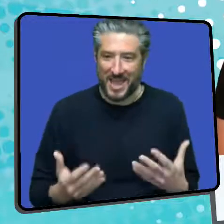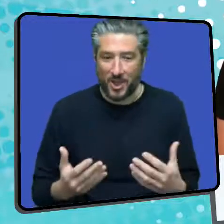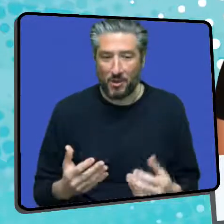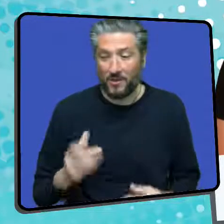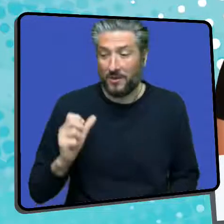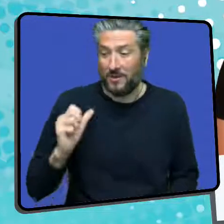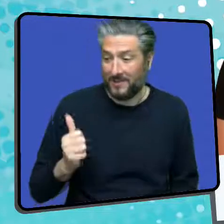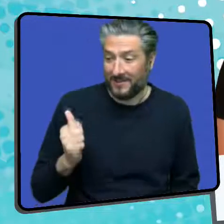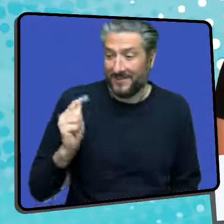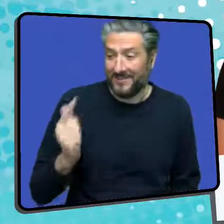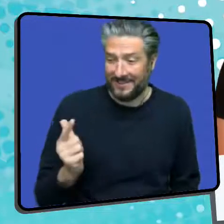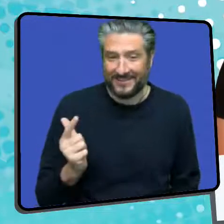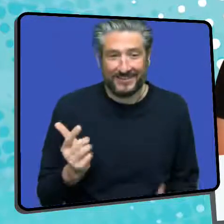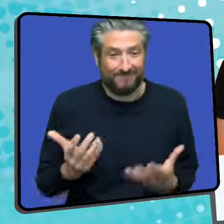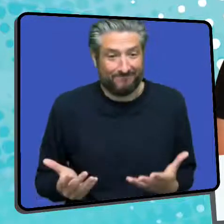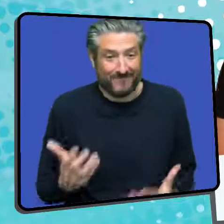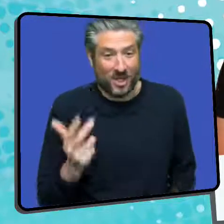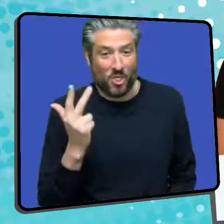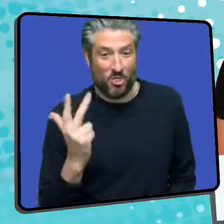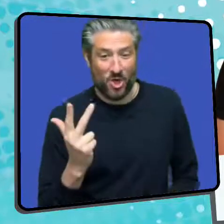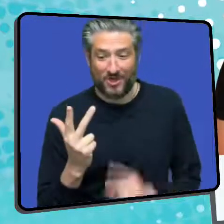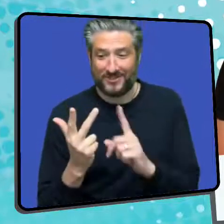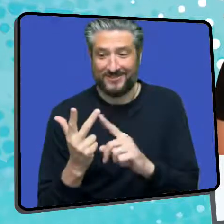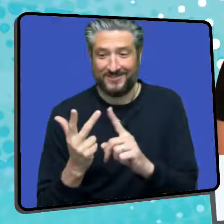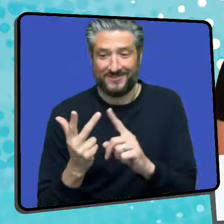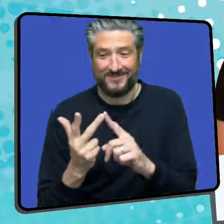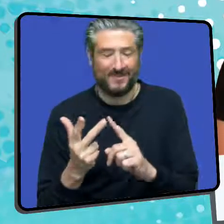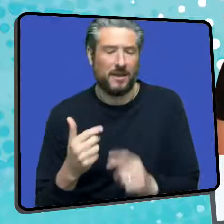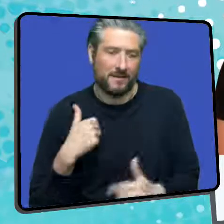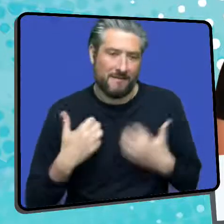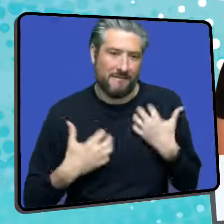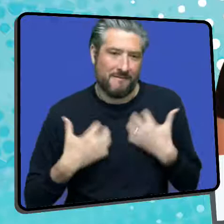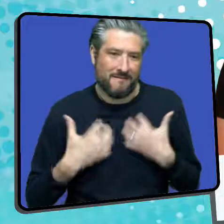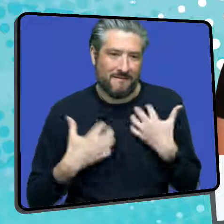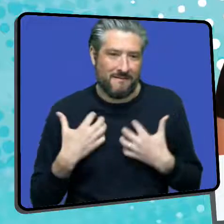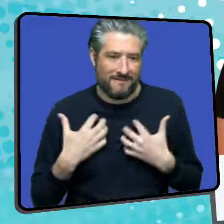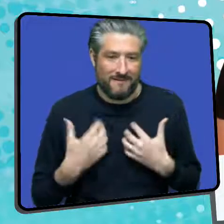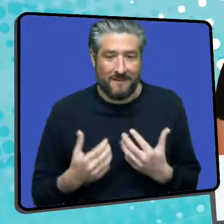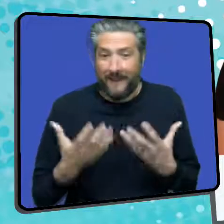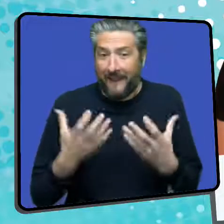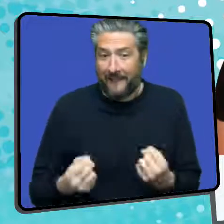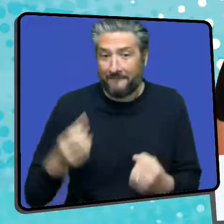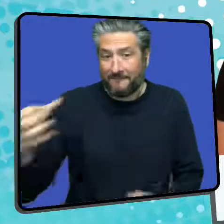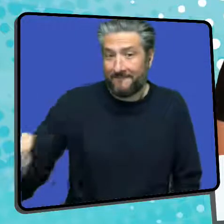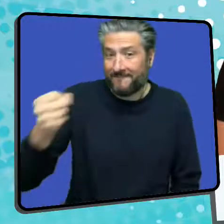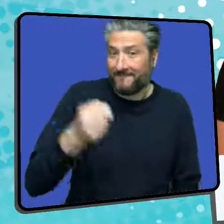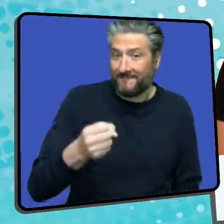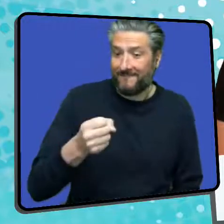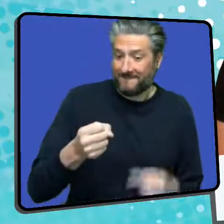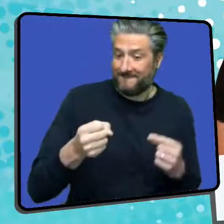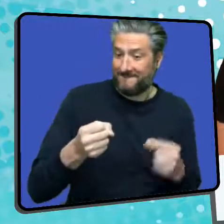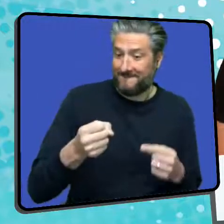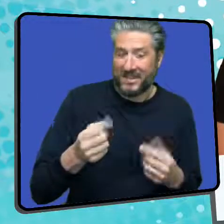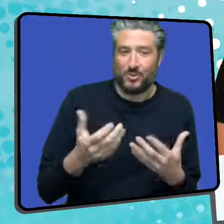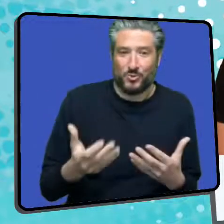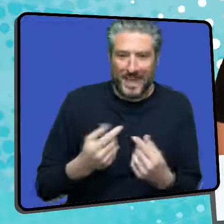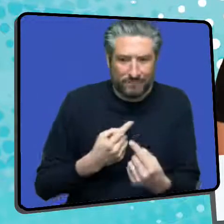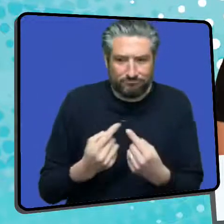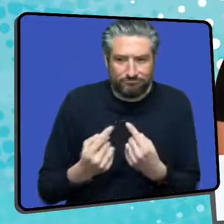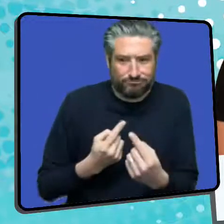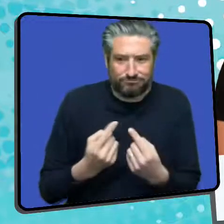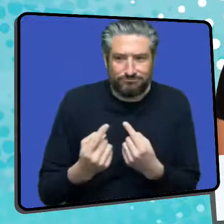exciting. And yeah, really excited to talk to our guests today. I think demystifying these AI roles is